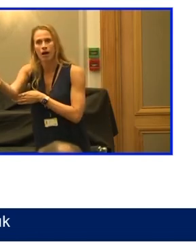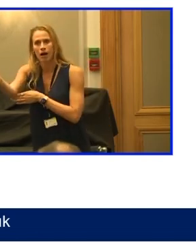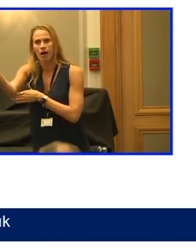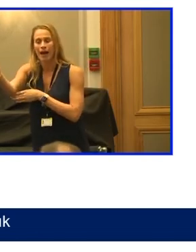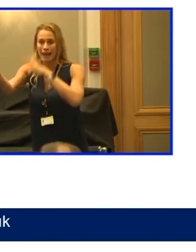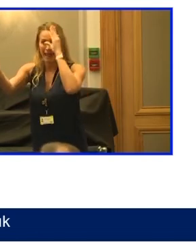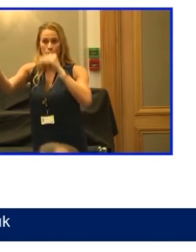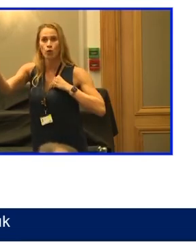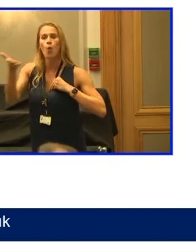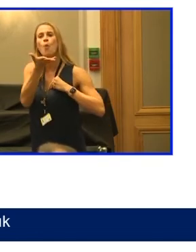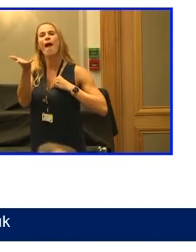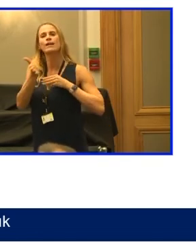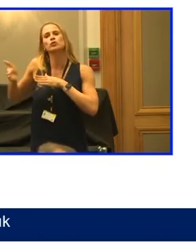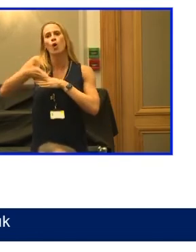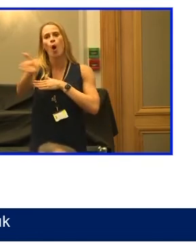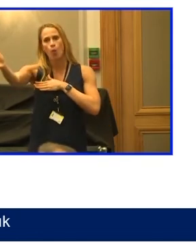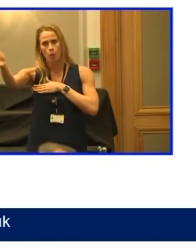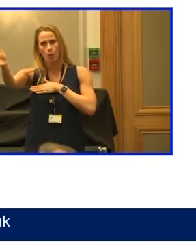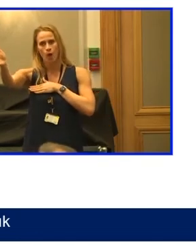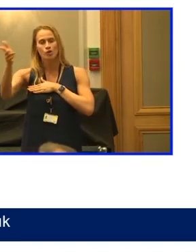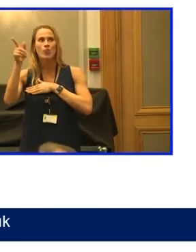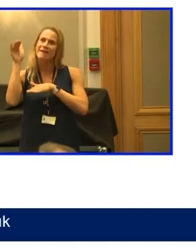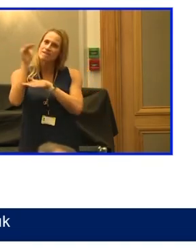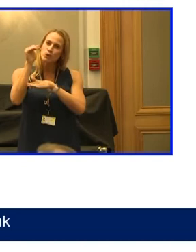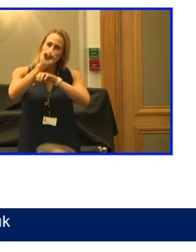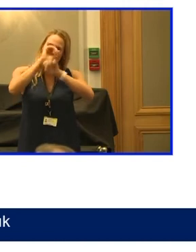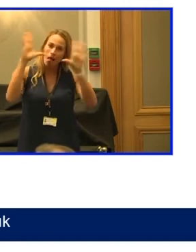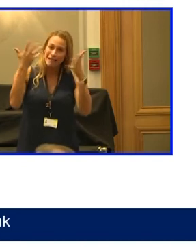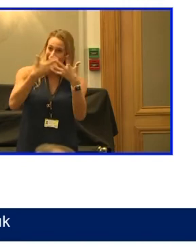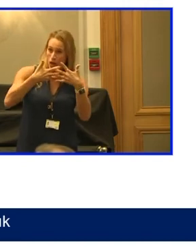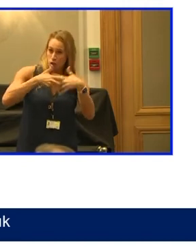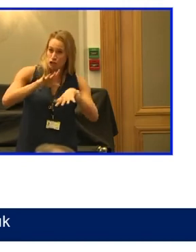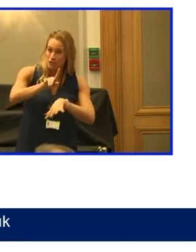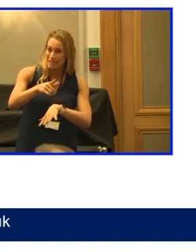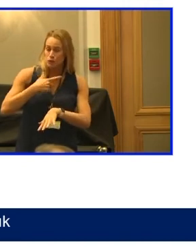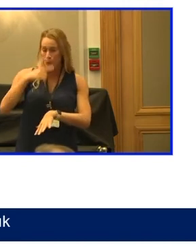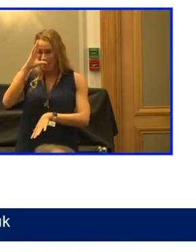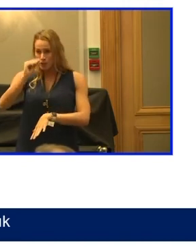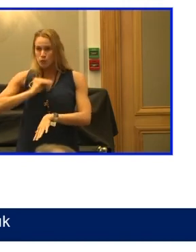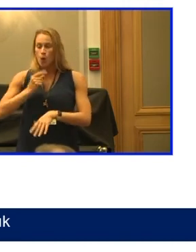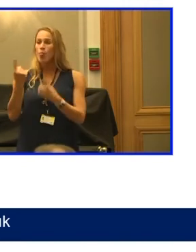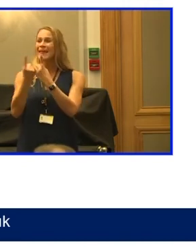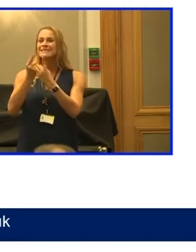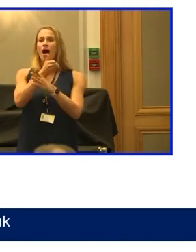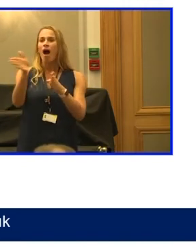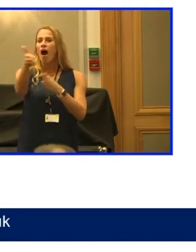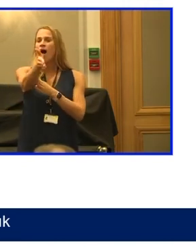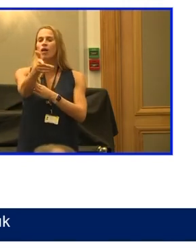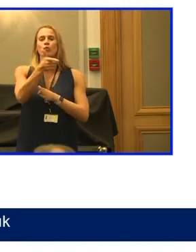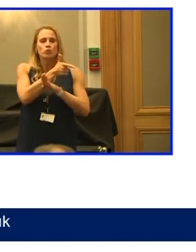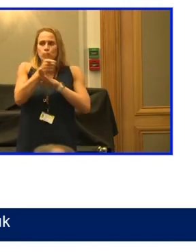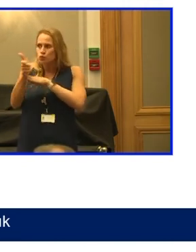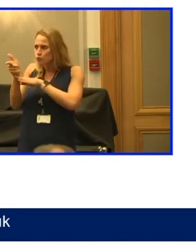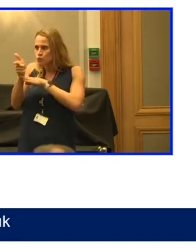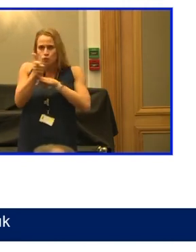you an idea of how optics are coming in. Now, I'm mindful of time, because I know we're going to do some question and answers. So I'm just going to do final for